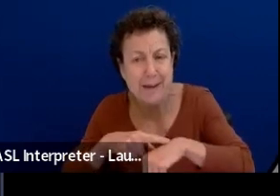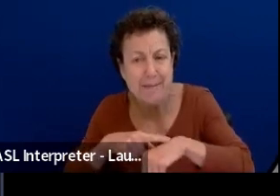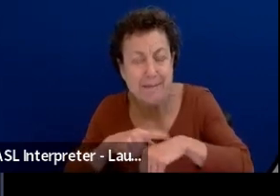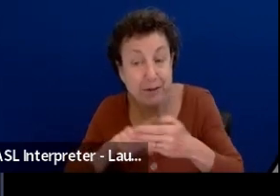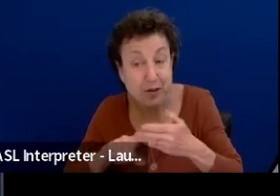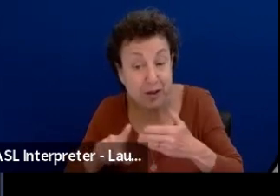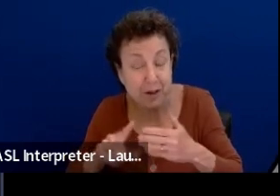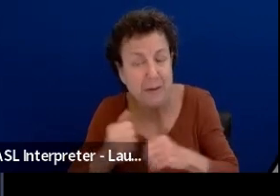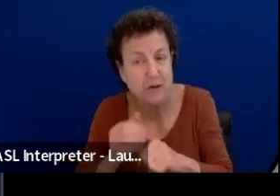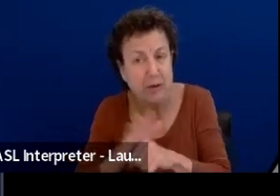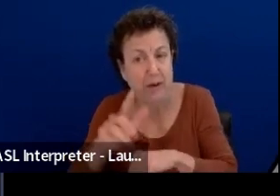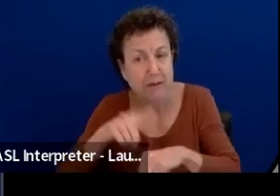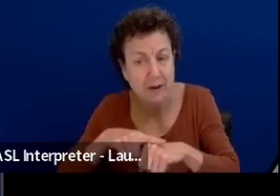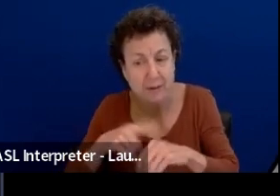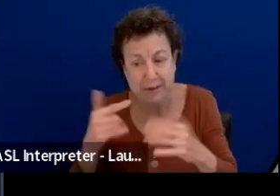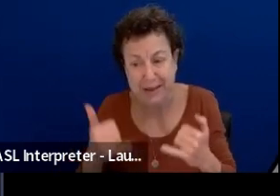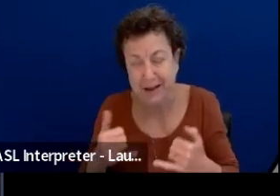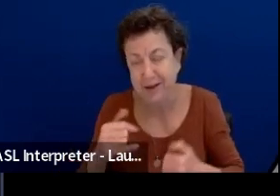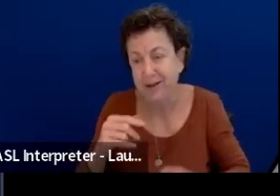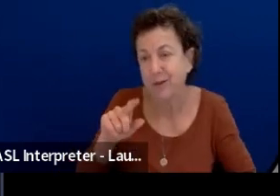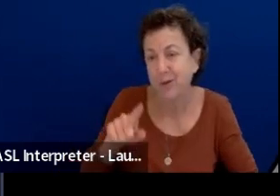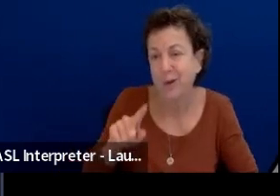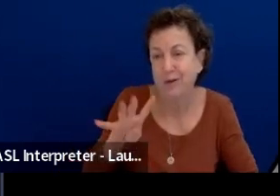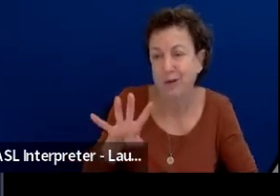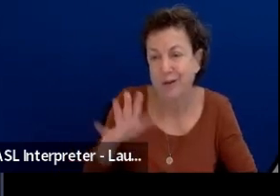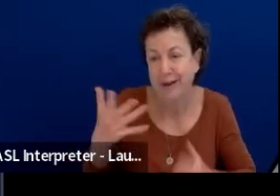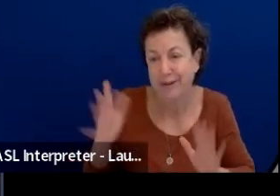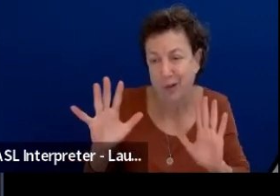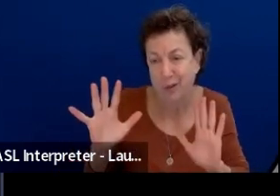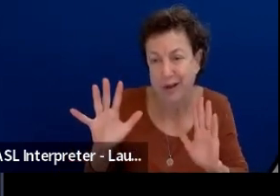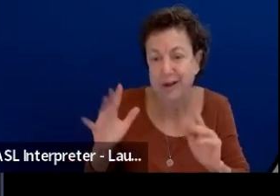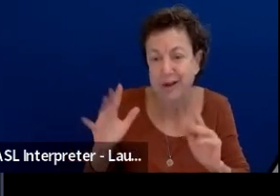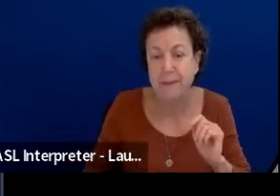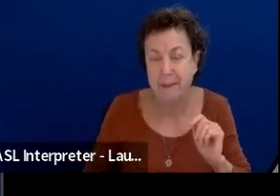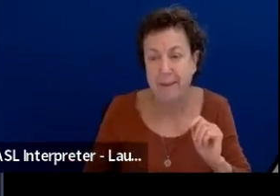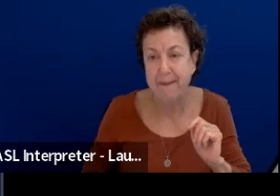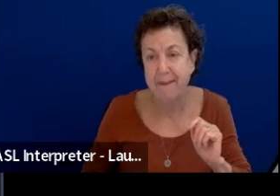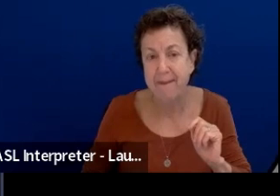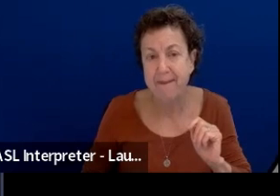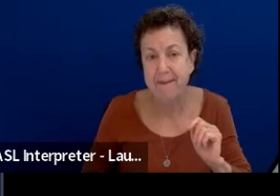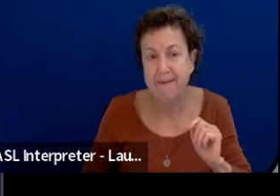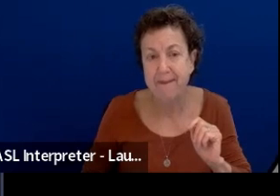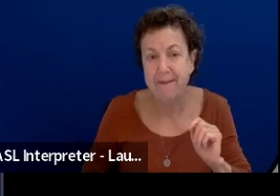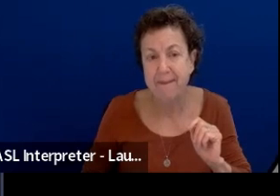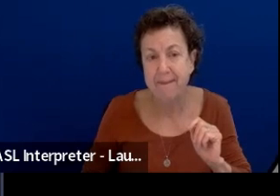Sure. just so you know, it's 1:45. Okay.